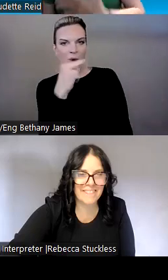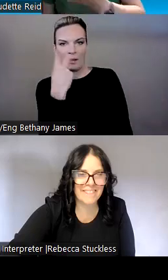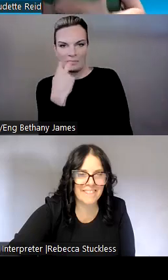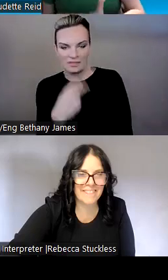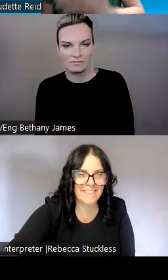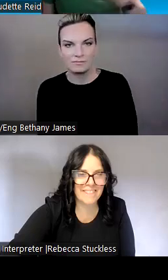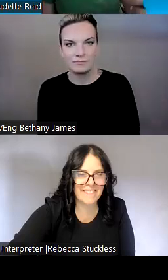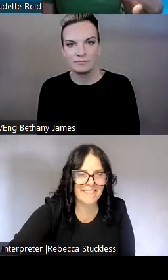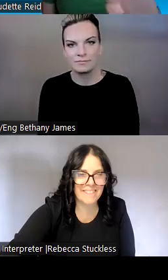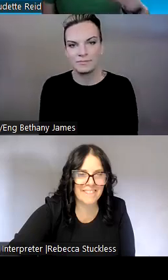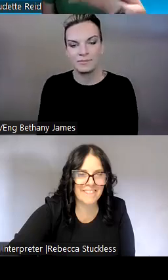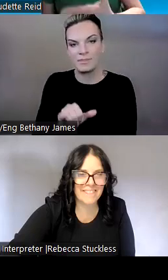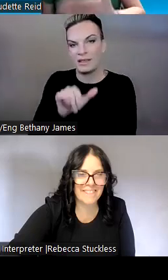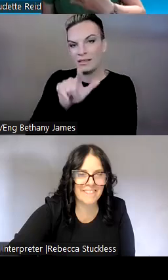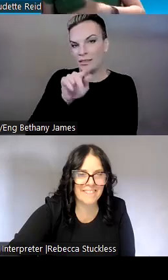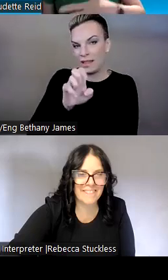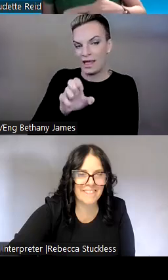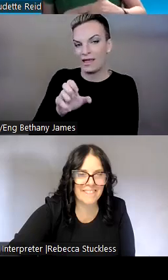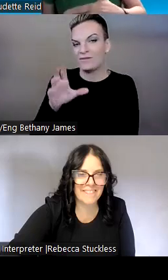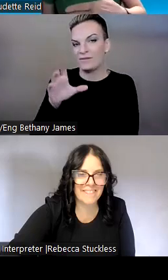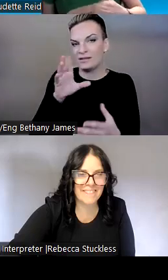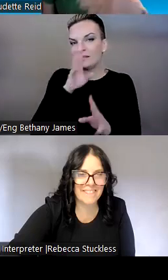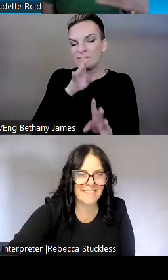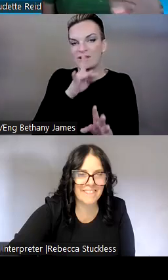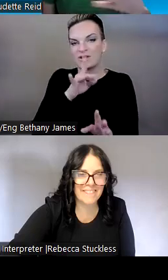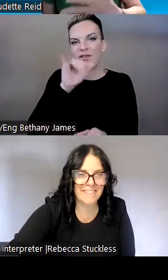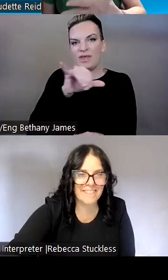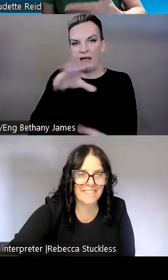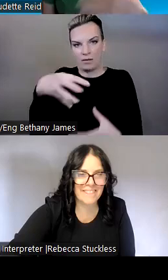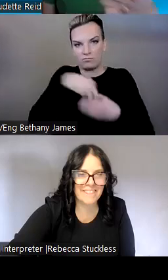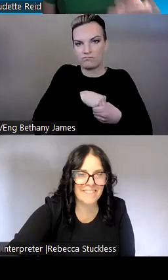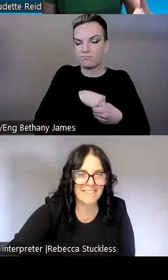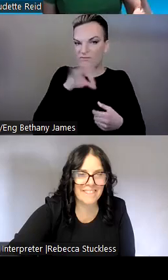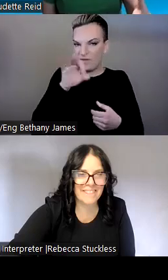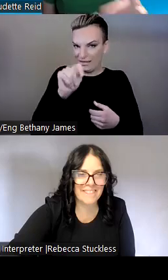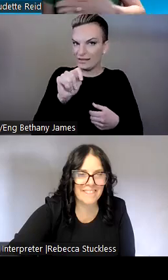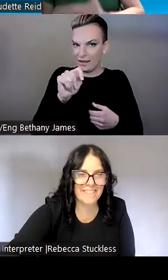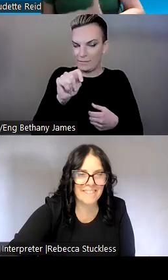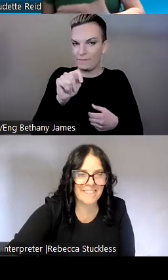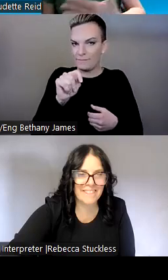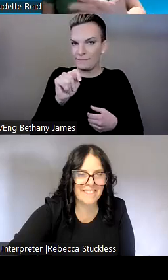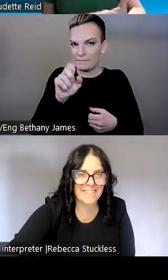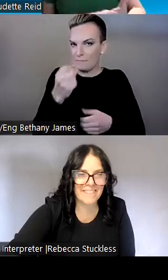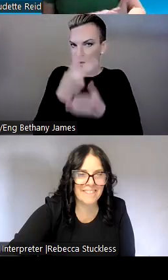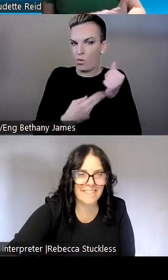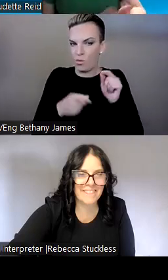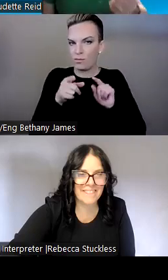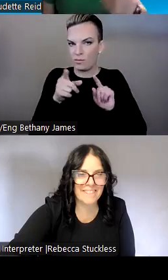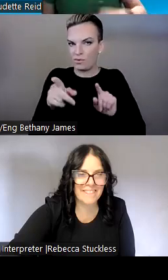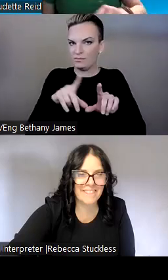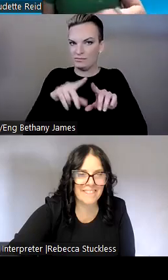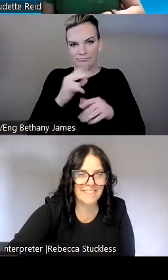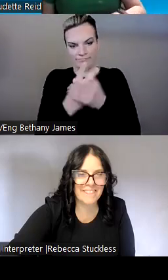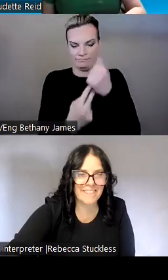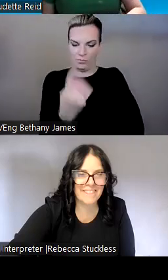speech integrates seamlessly into FaceTime, so that you can use the live speech and FaceTime at the same